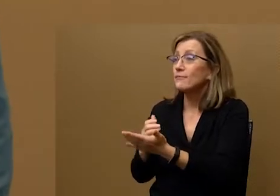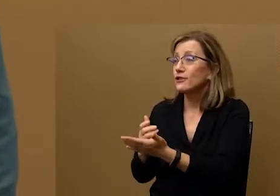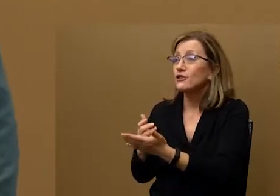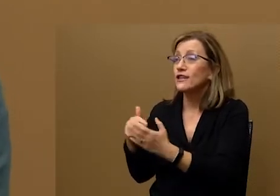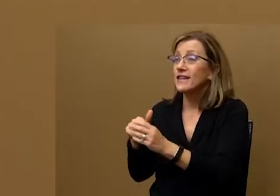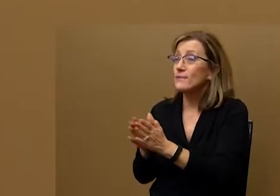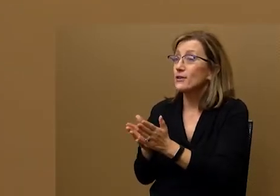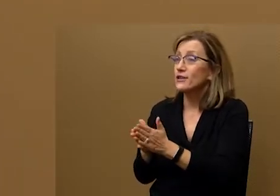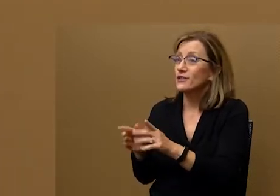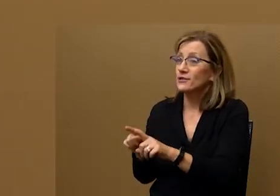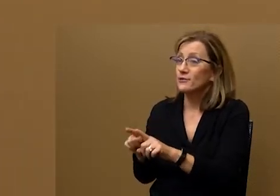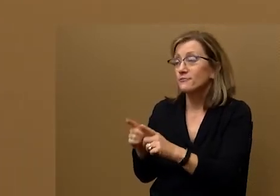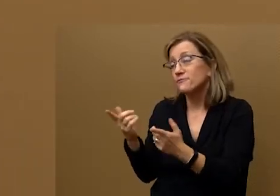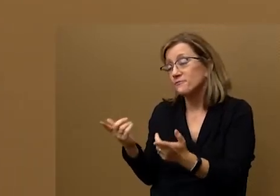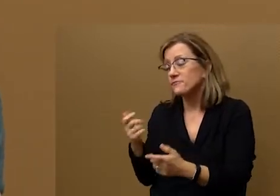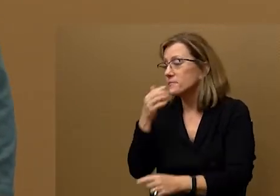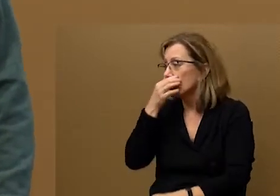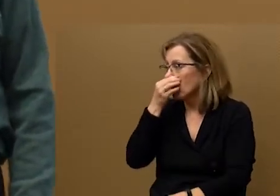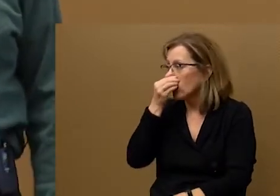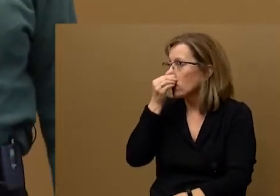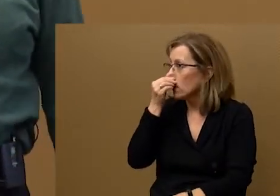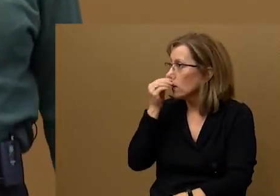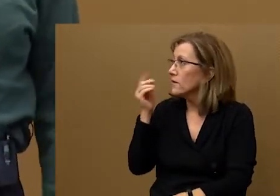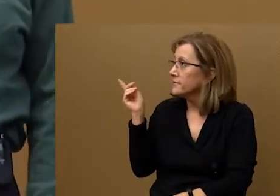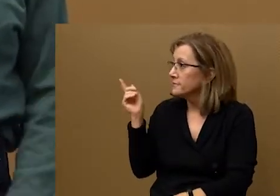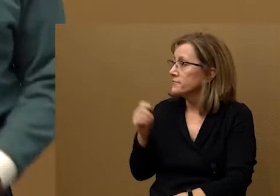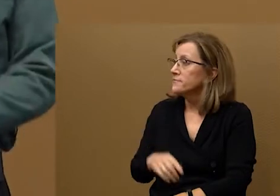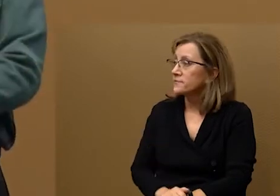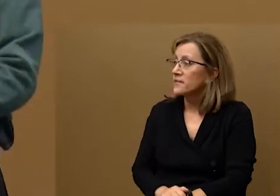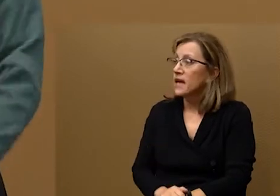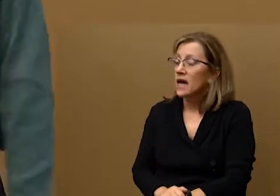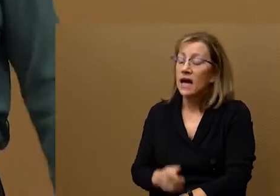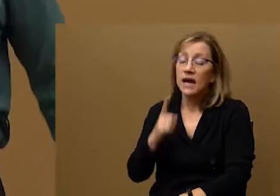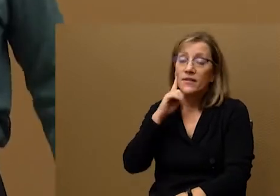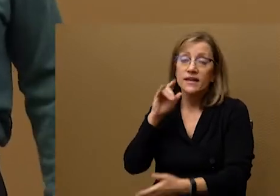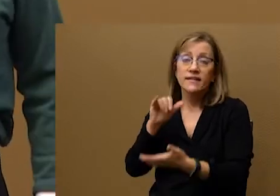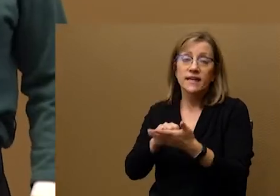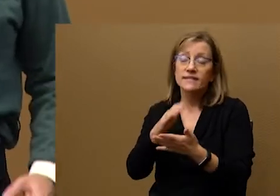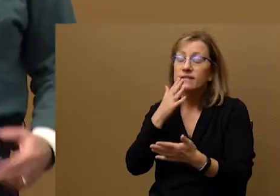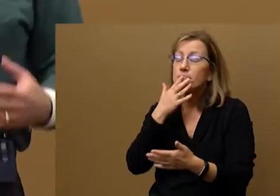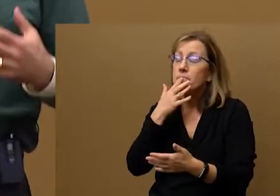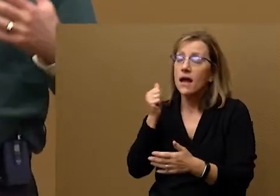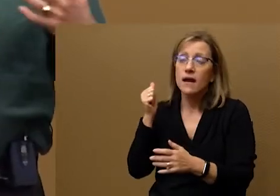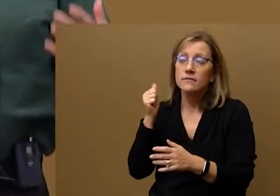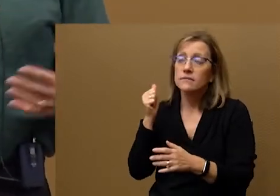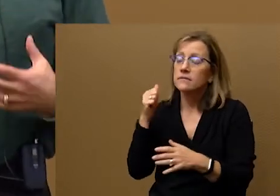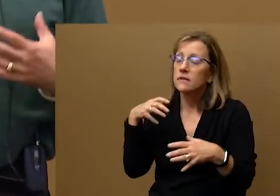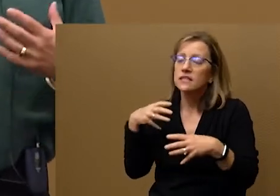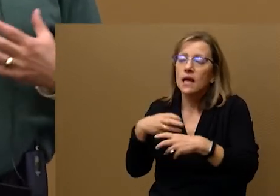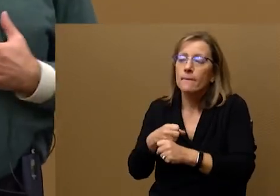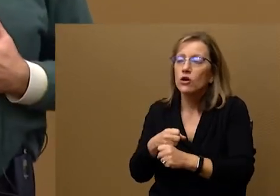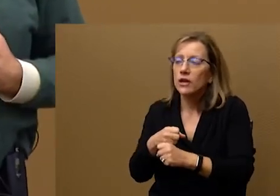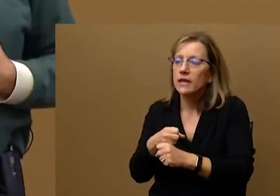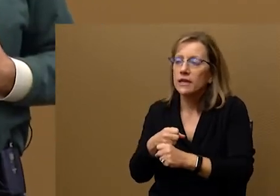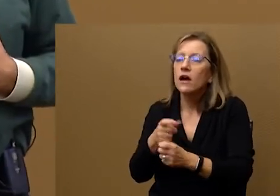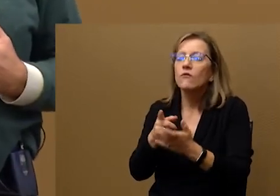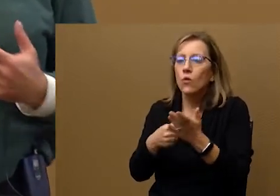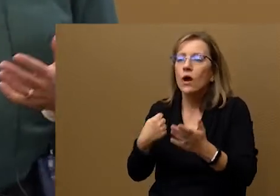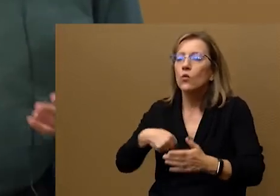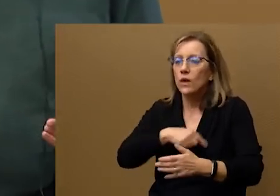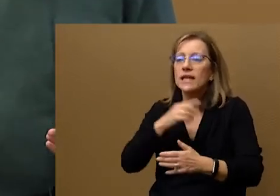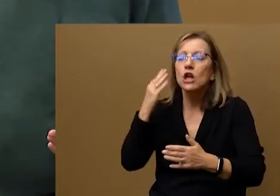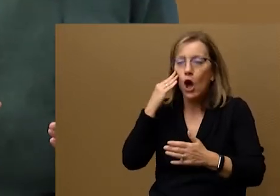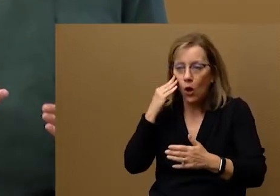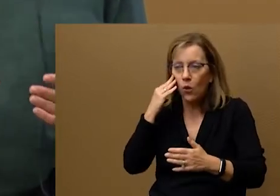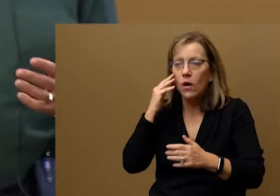chapter on language deprivation syndrome, and I think that's the best summary of what we know